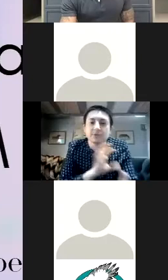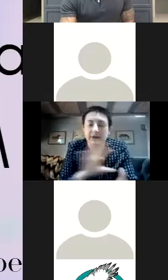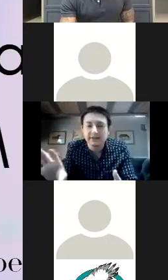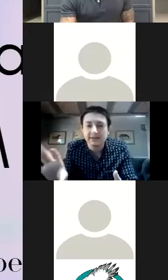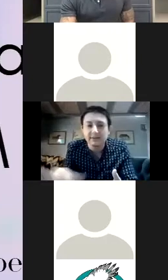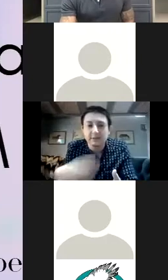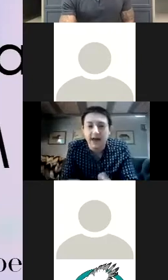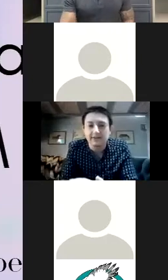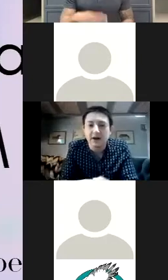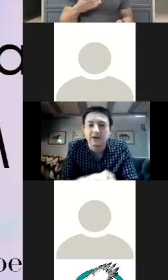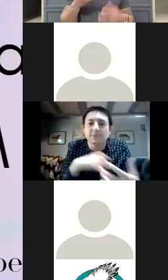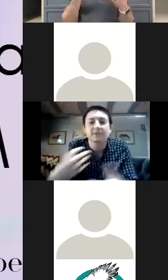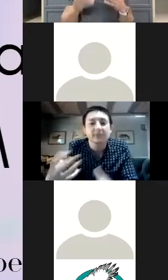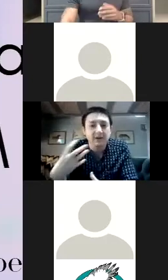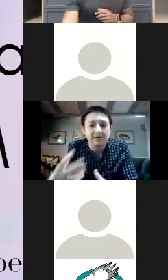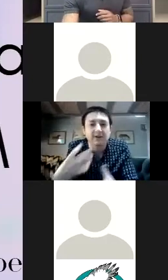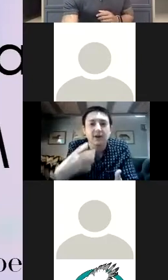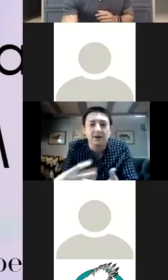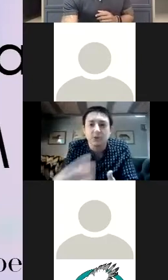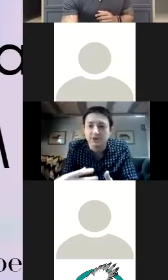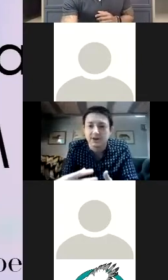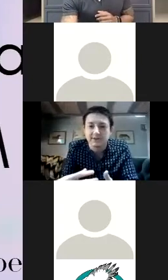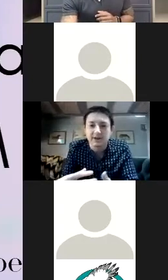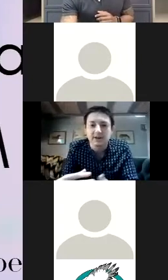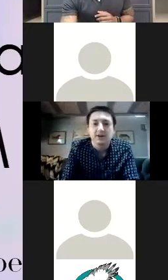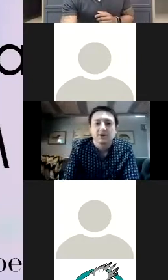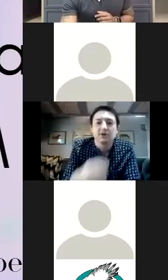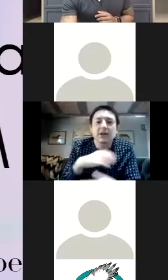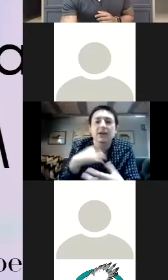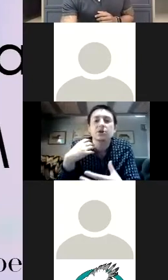and erases, blacks out, or obscures a large portion of it,